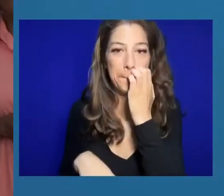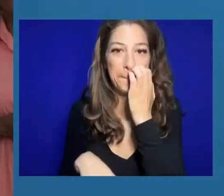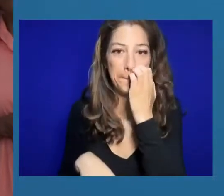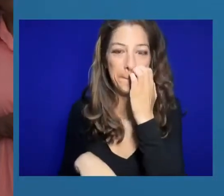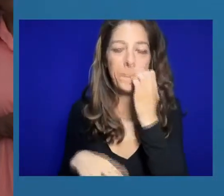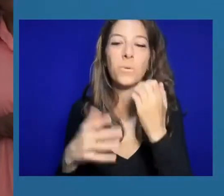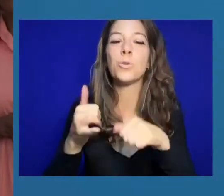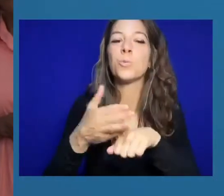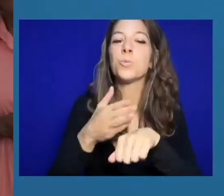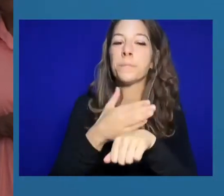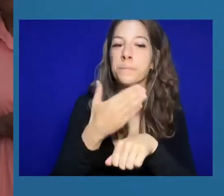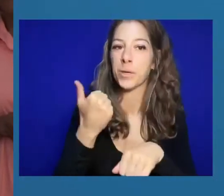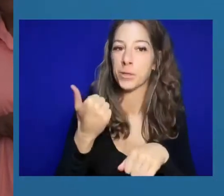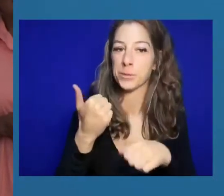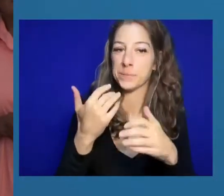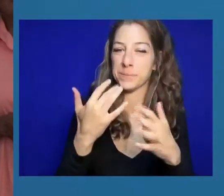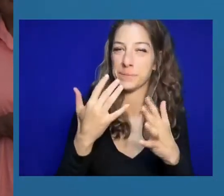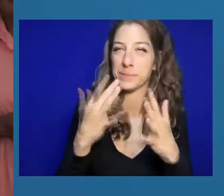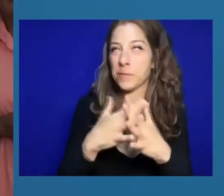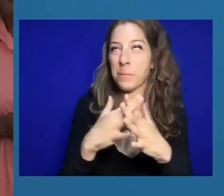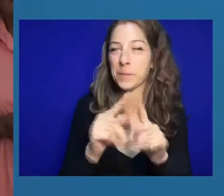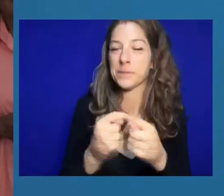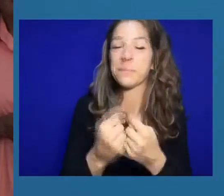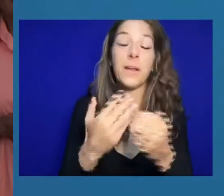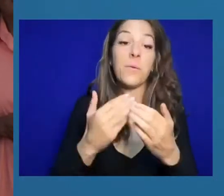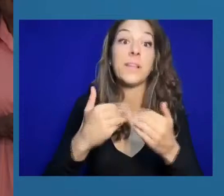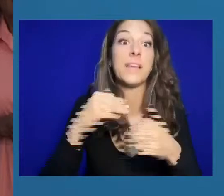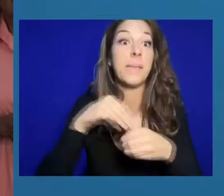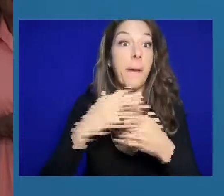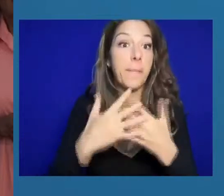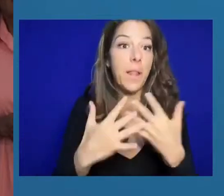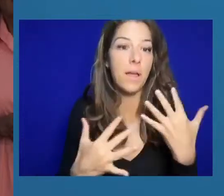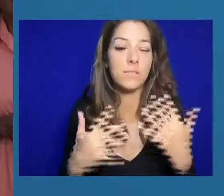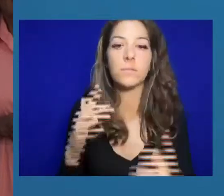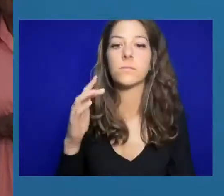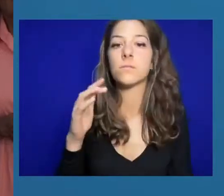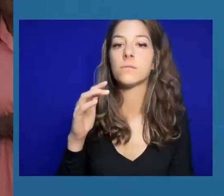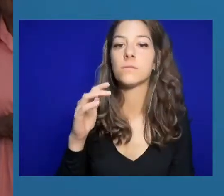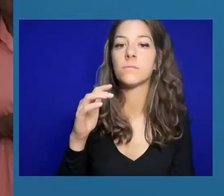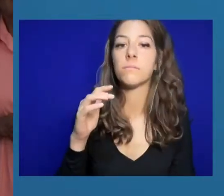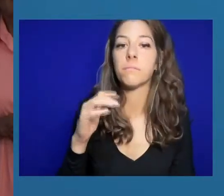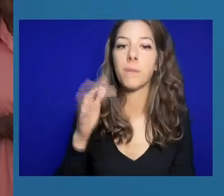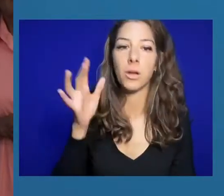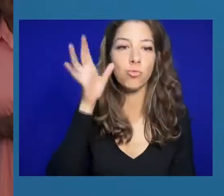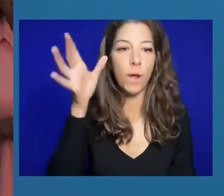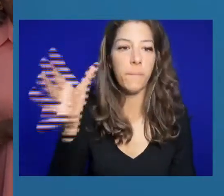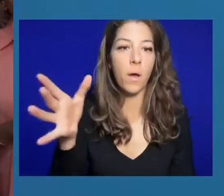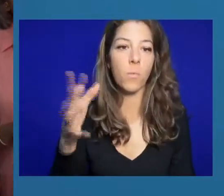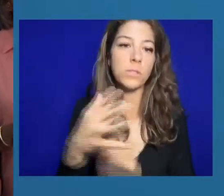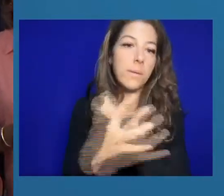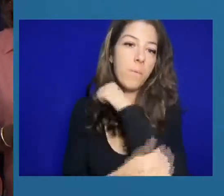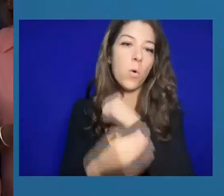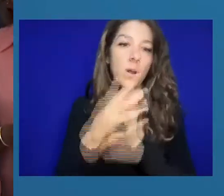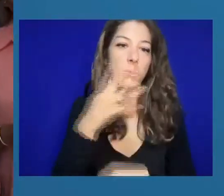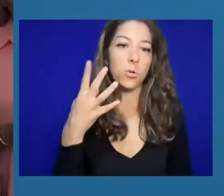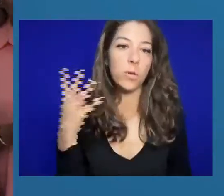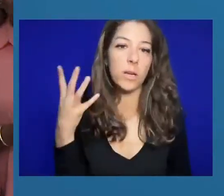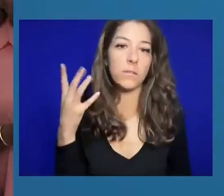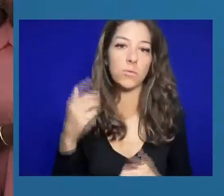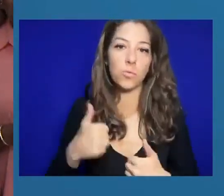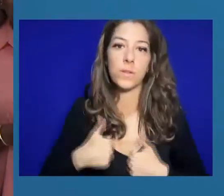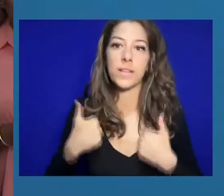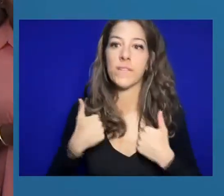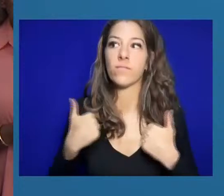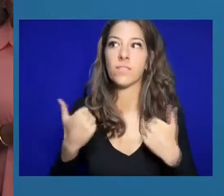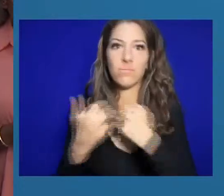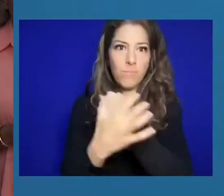But it's in my blood because Grandpa was a very poor immigrant who lived in great